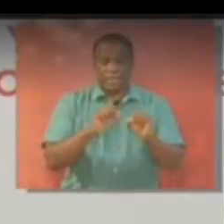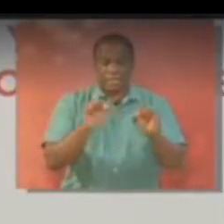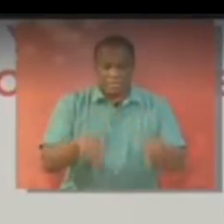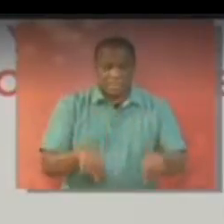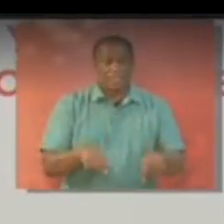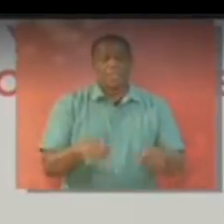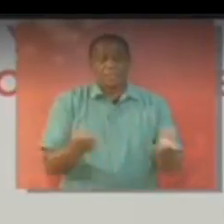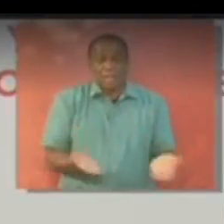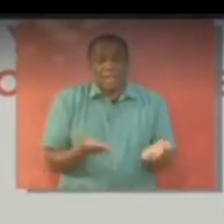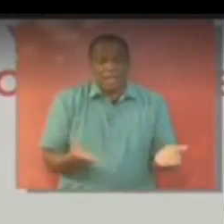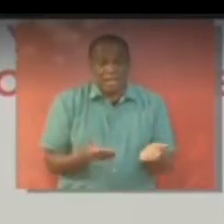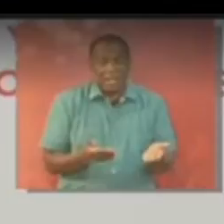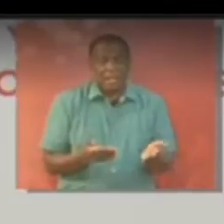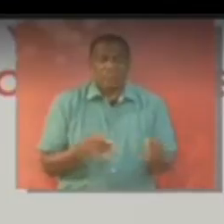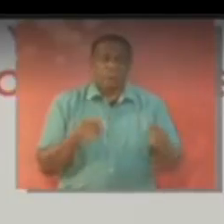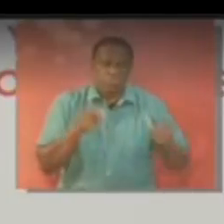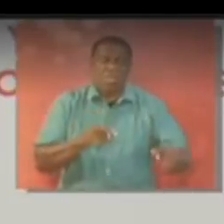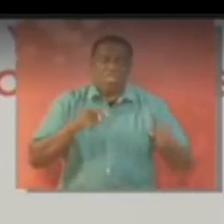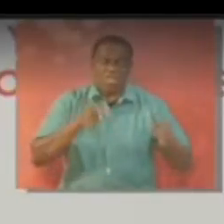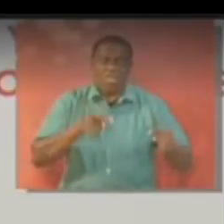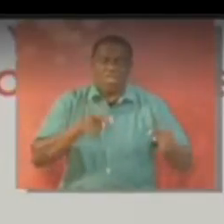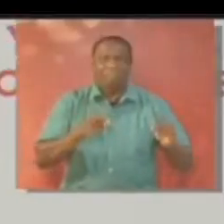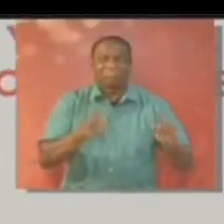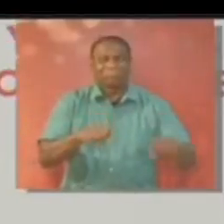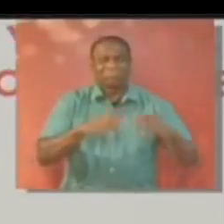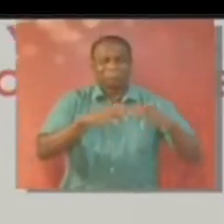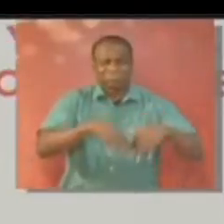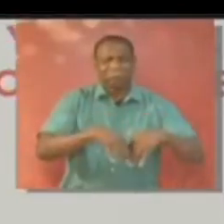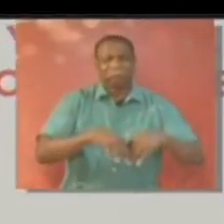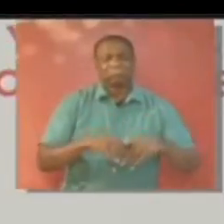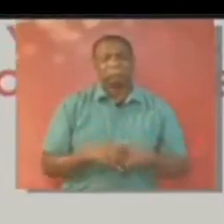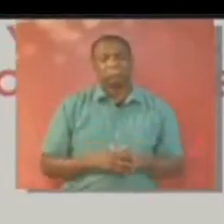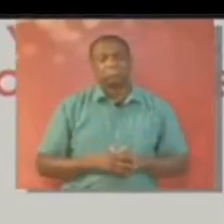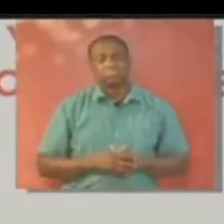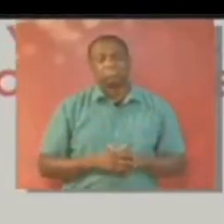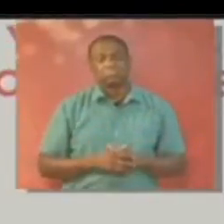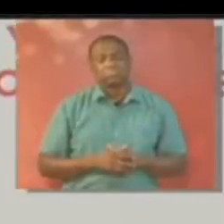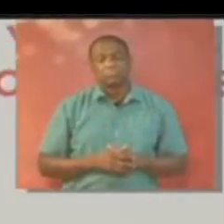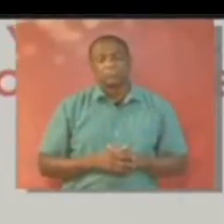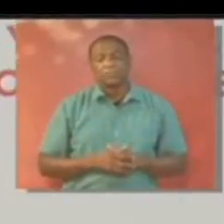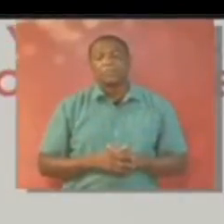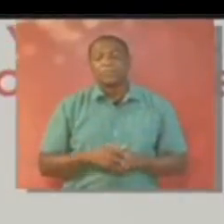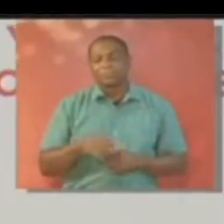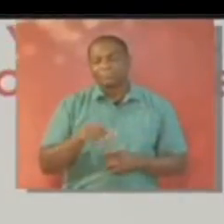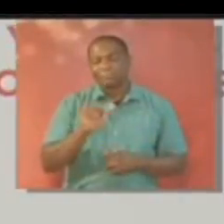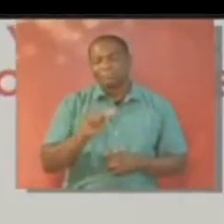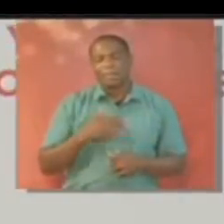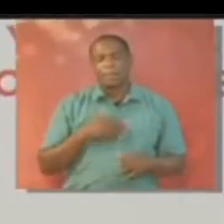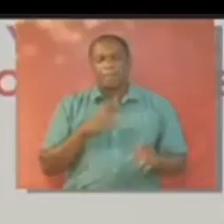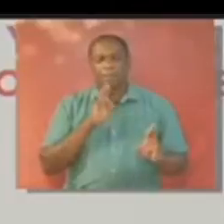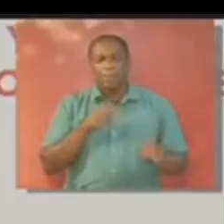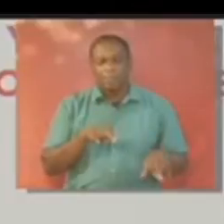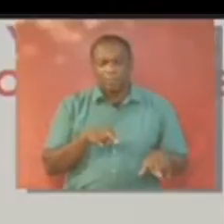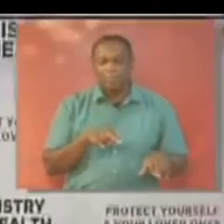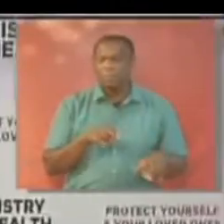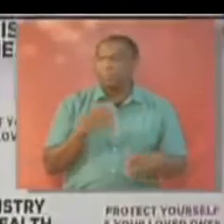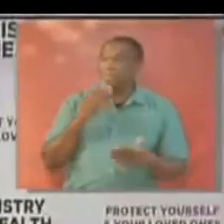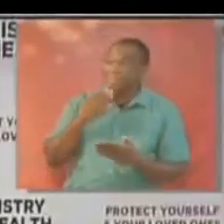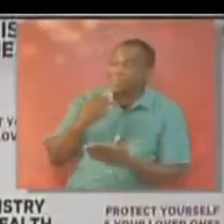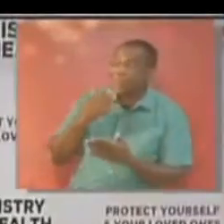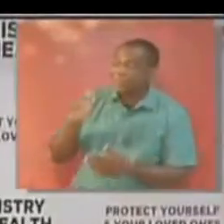Trinidad. So that's my little update this morning, and I want to thank you this morning, Al, and I hand back over to